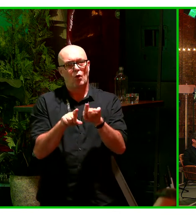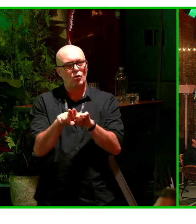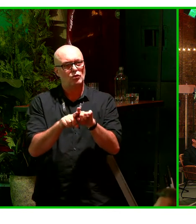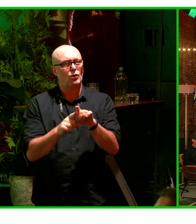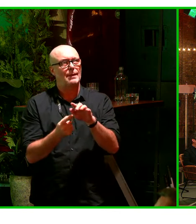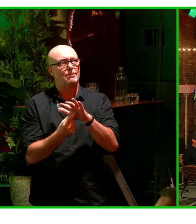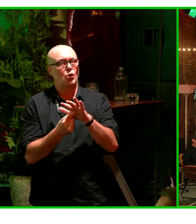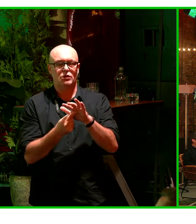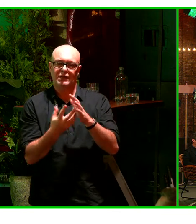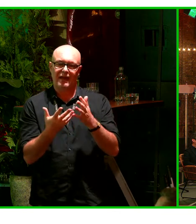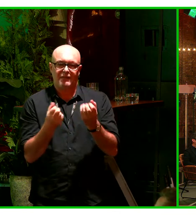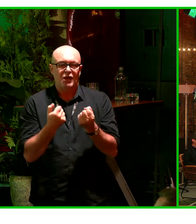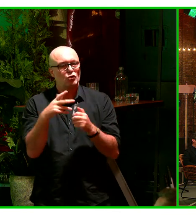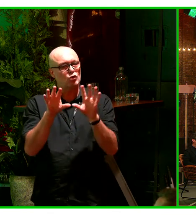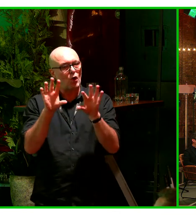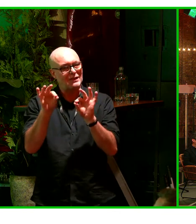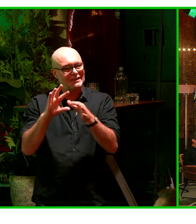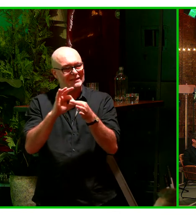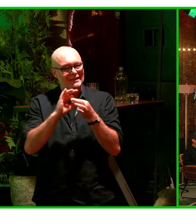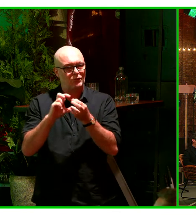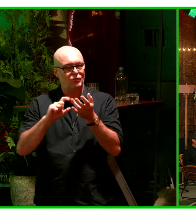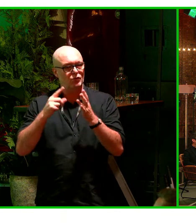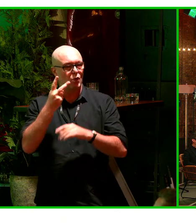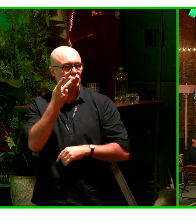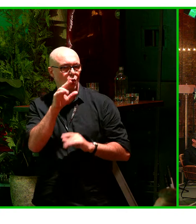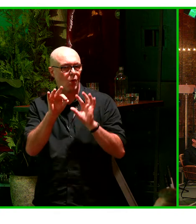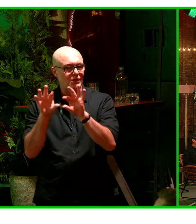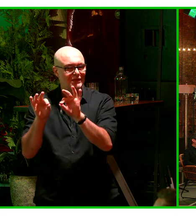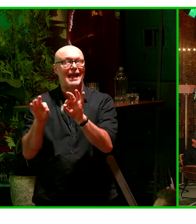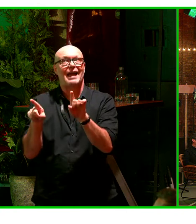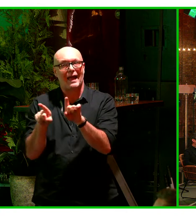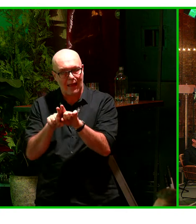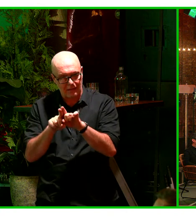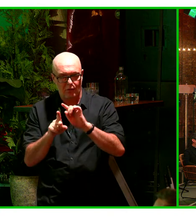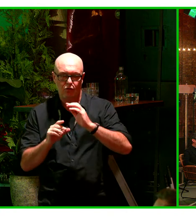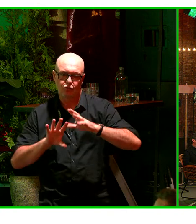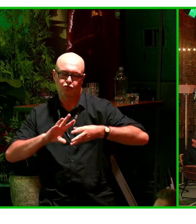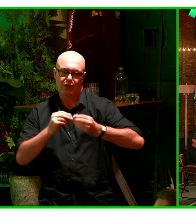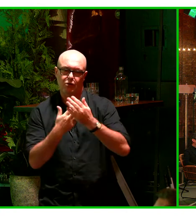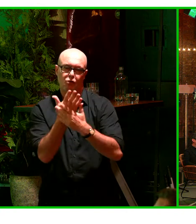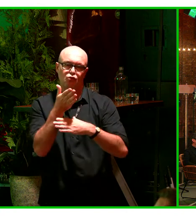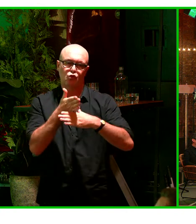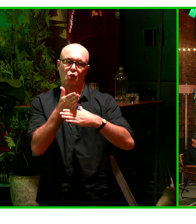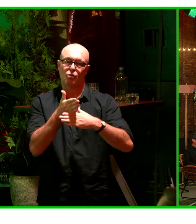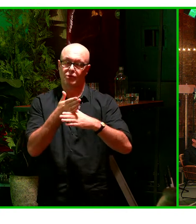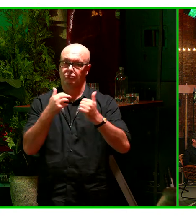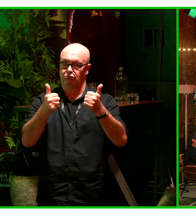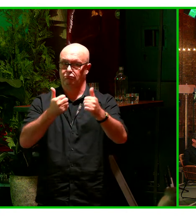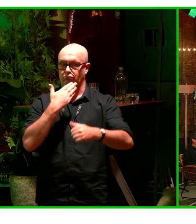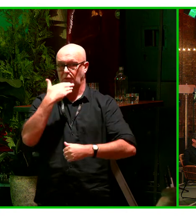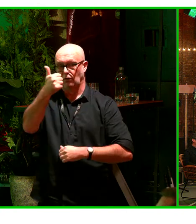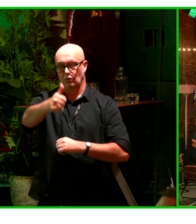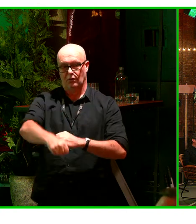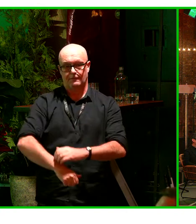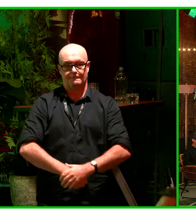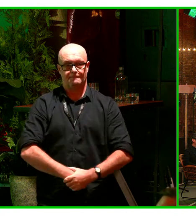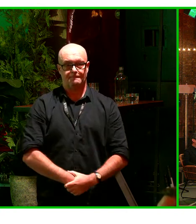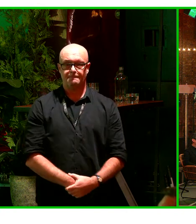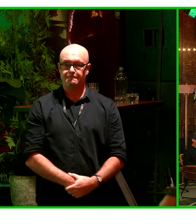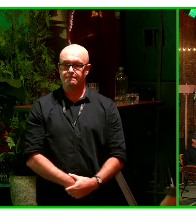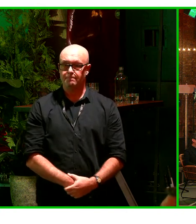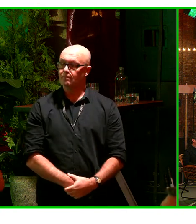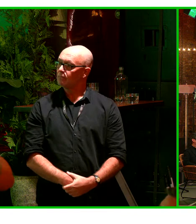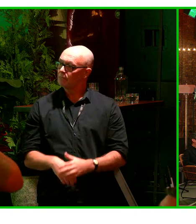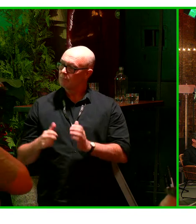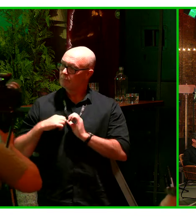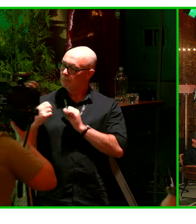low-carbon options, and importantly, creating jobs at the forefront of the green industrial revolution. Thank you. Thank you. So, Richard, over to you. Tell us